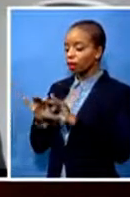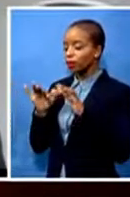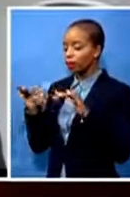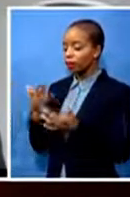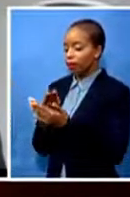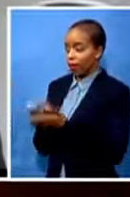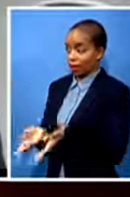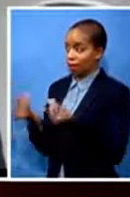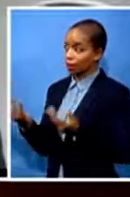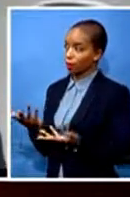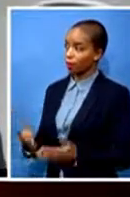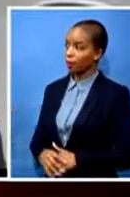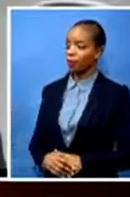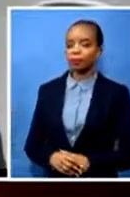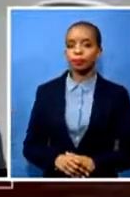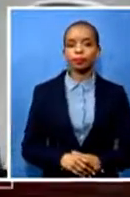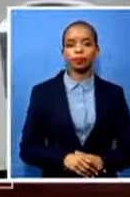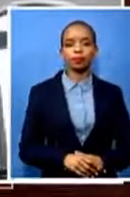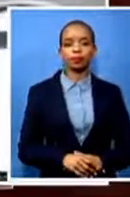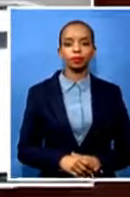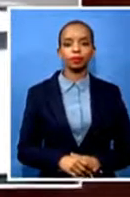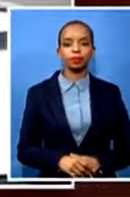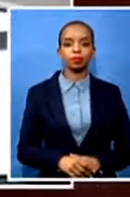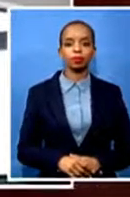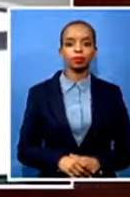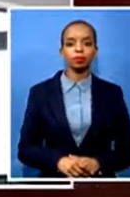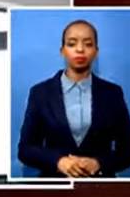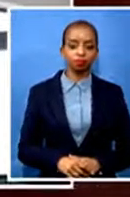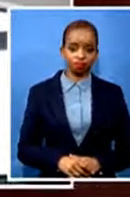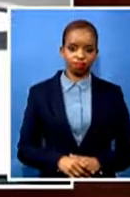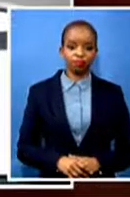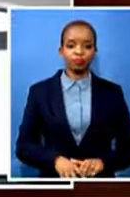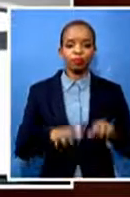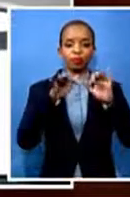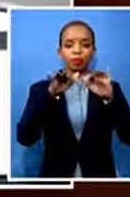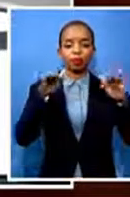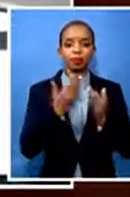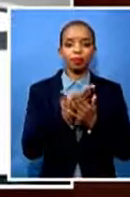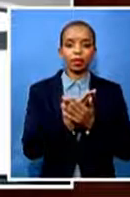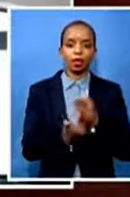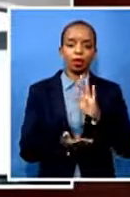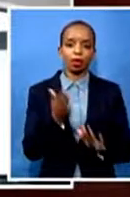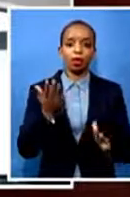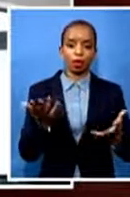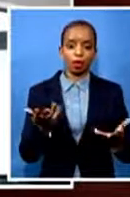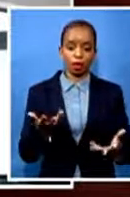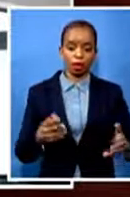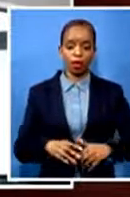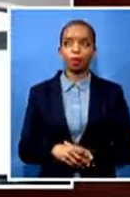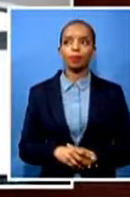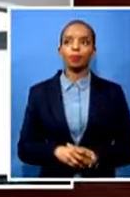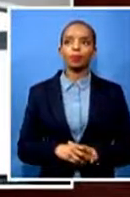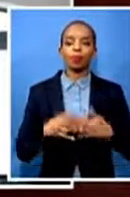Yes, people can go to our website and they can